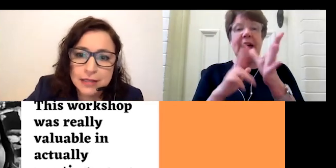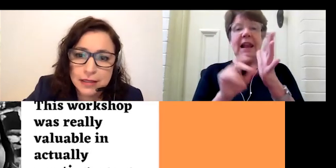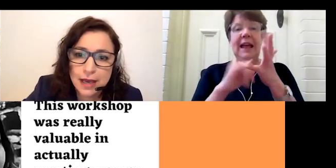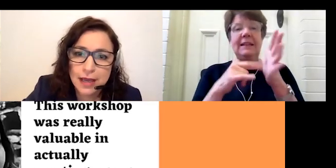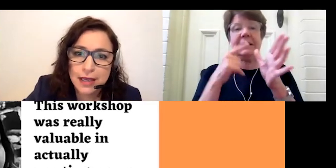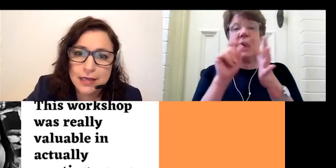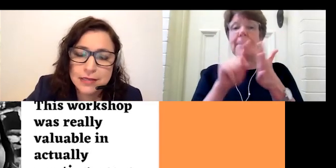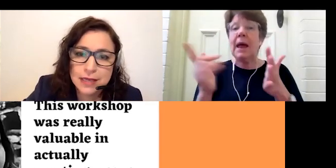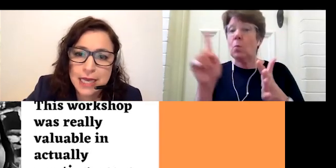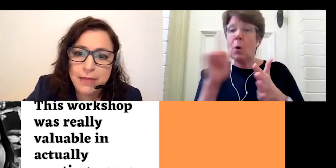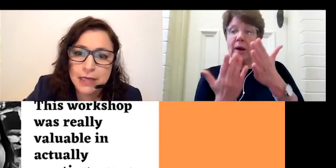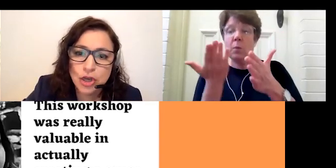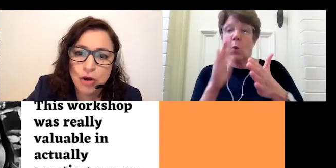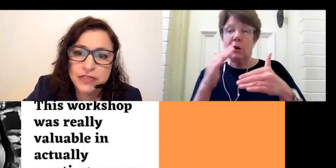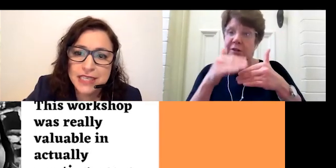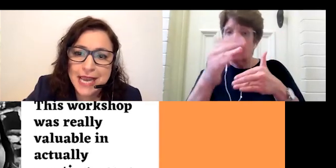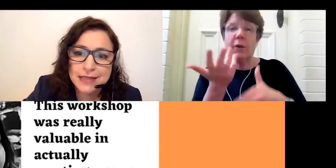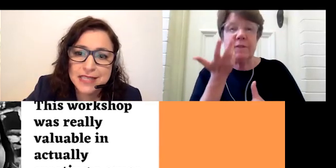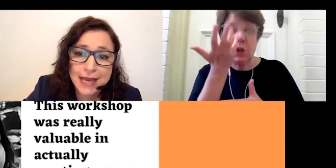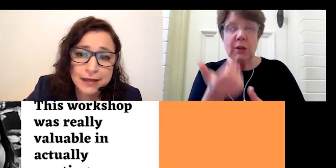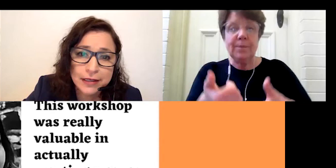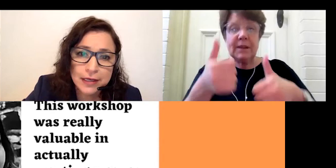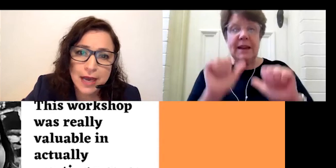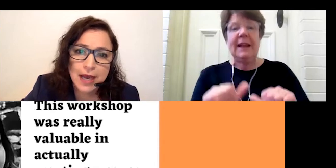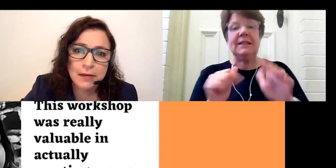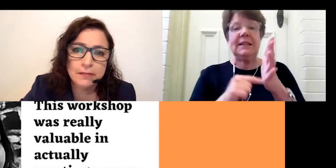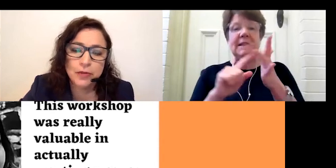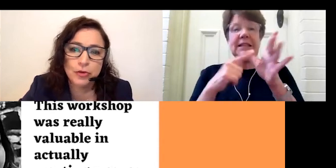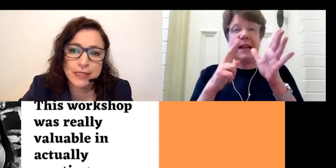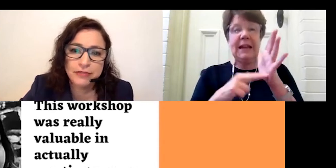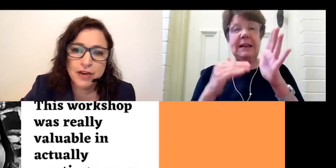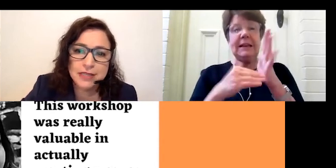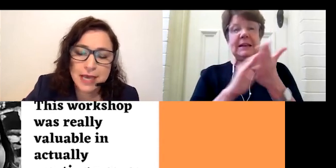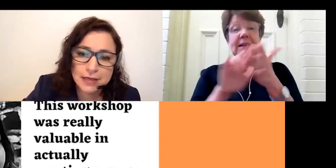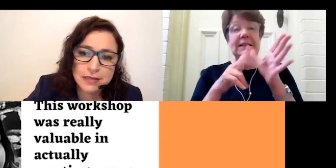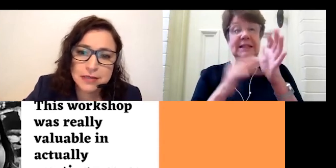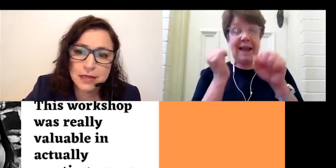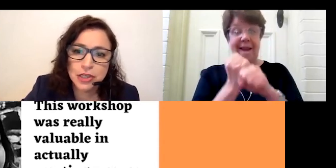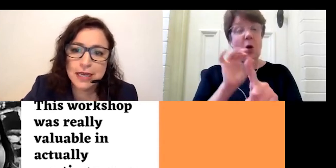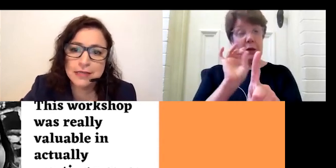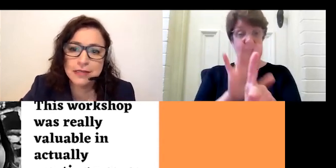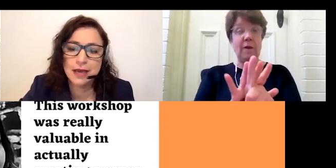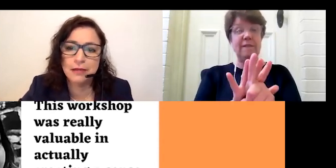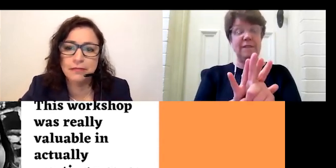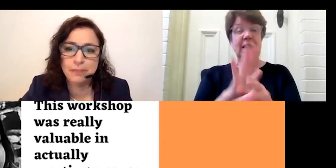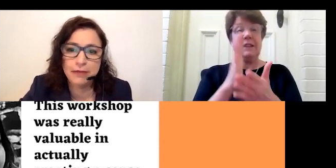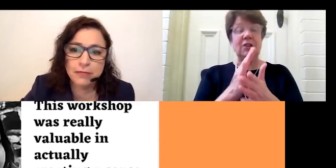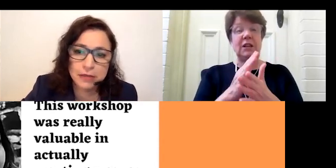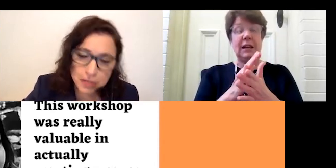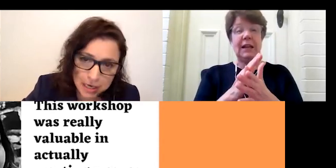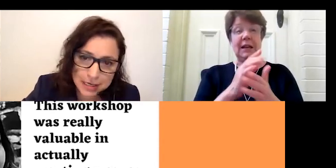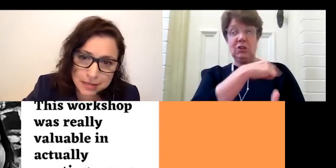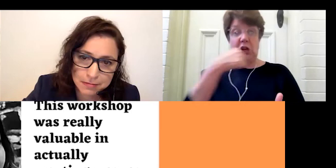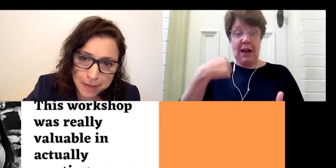slide is an image of Tien Zhao, who identifies as Chinese, from being from